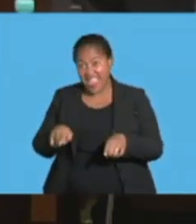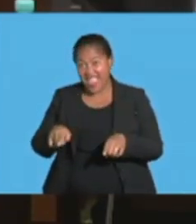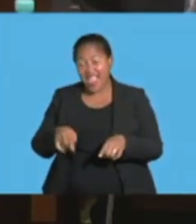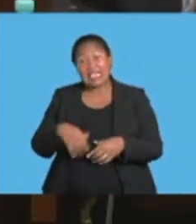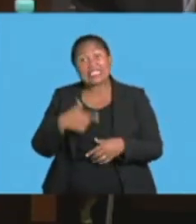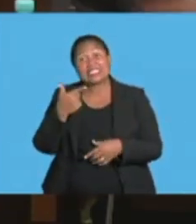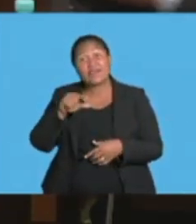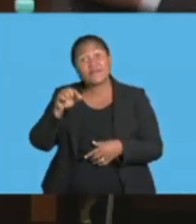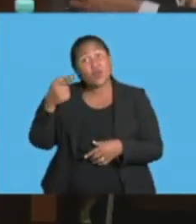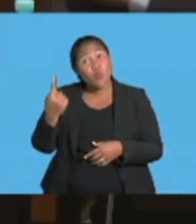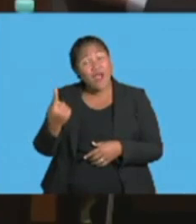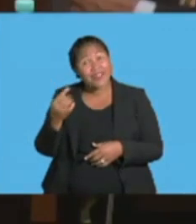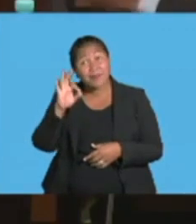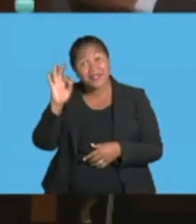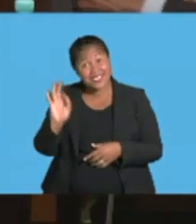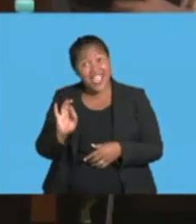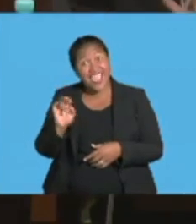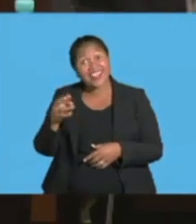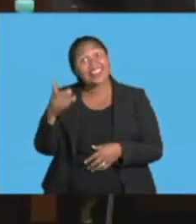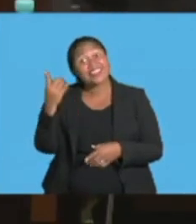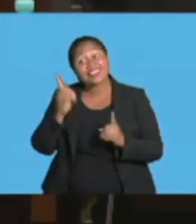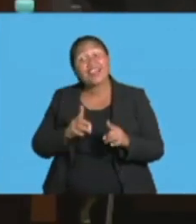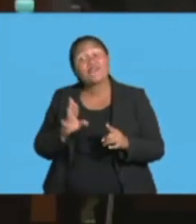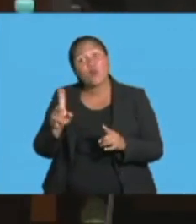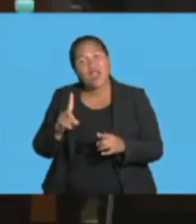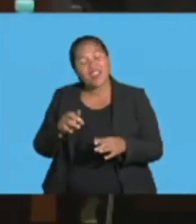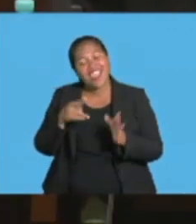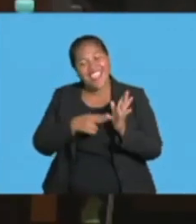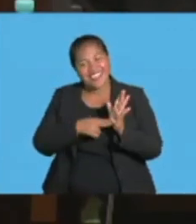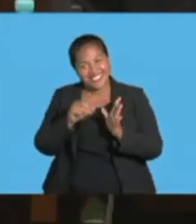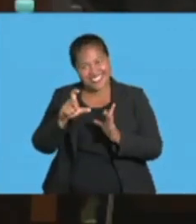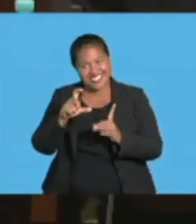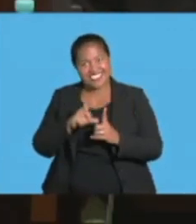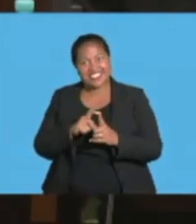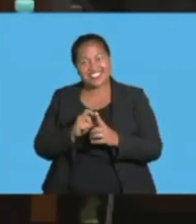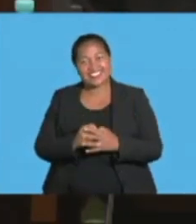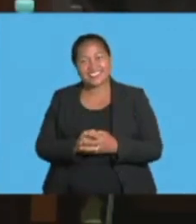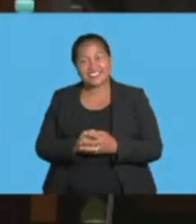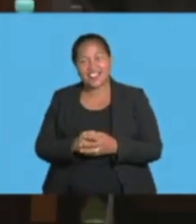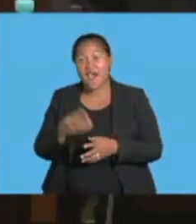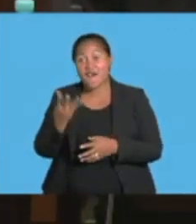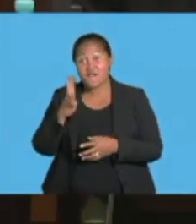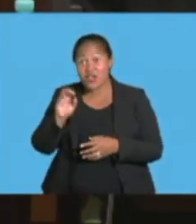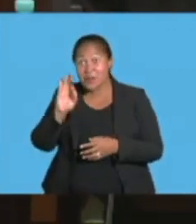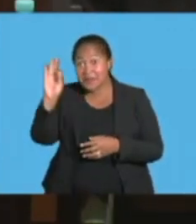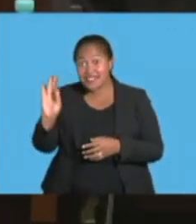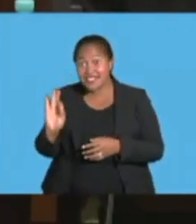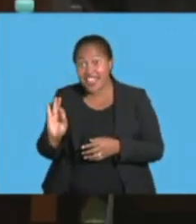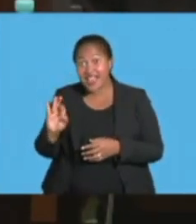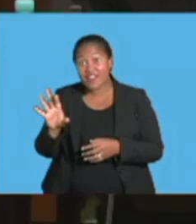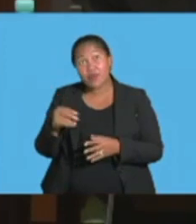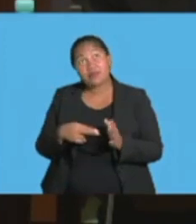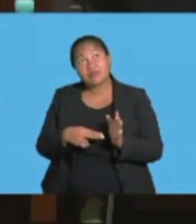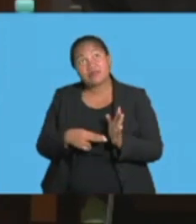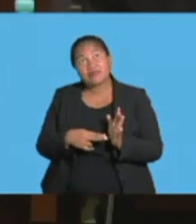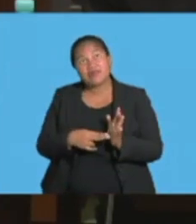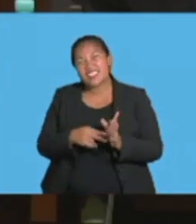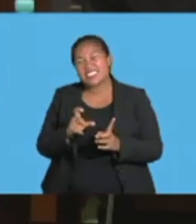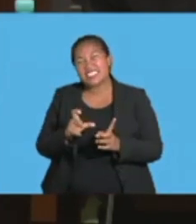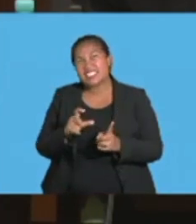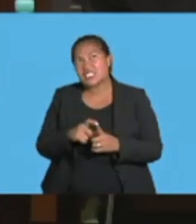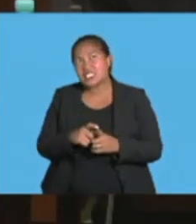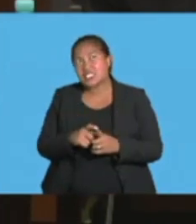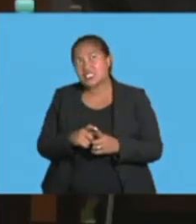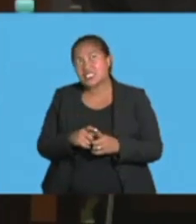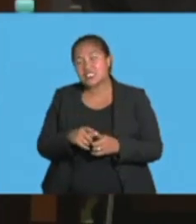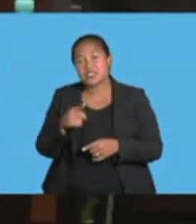71% of these were NCDs. And 40% of these deaths from NCDs were from low-income